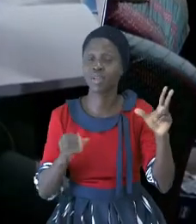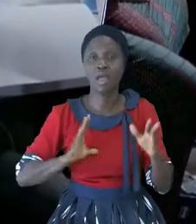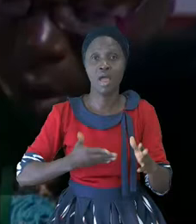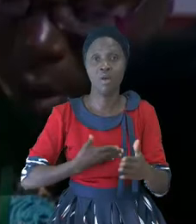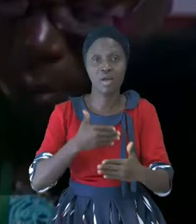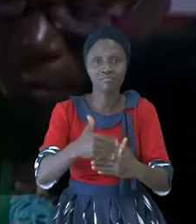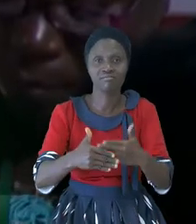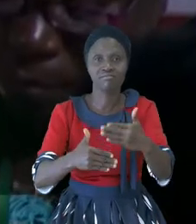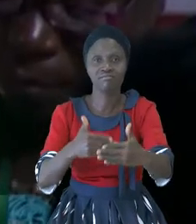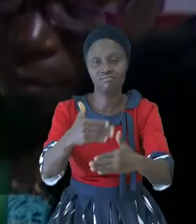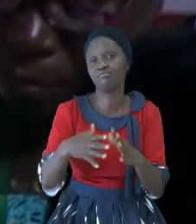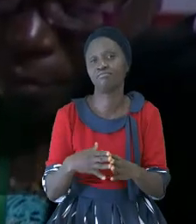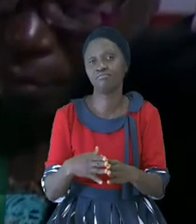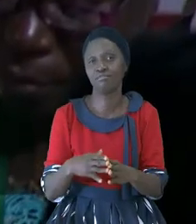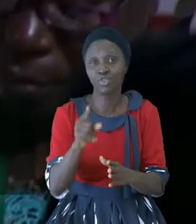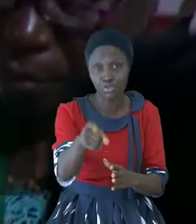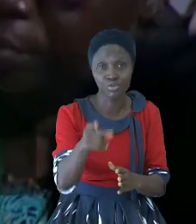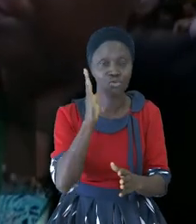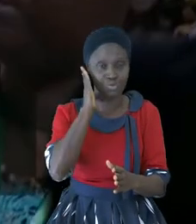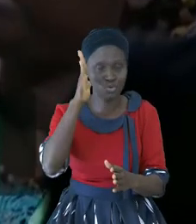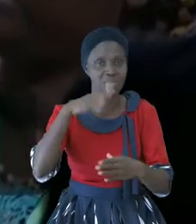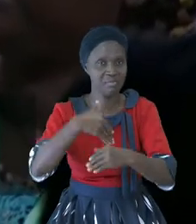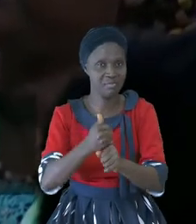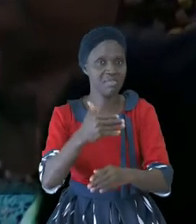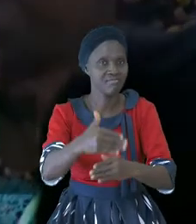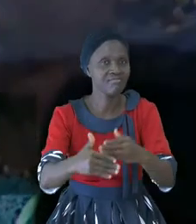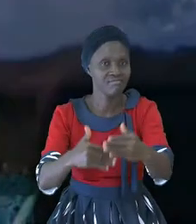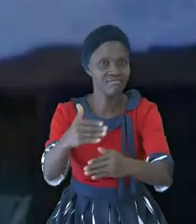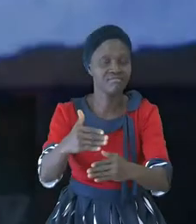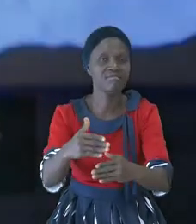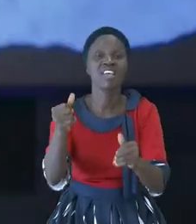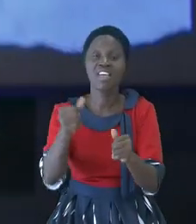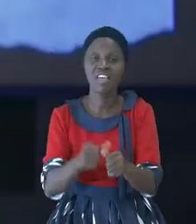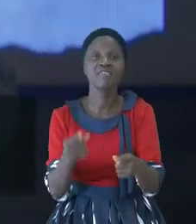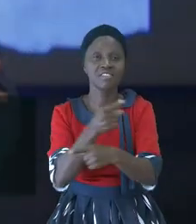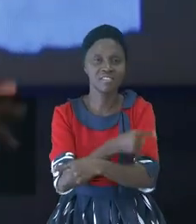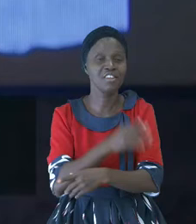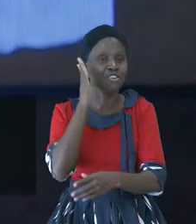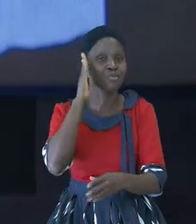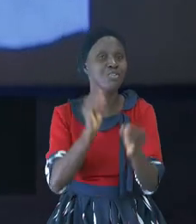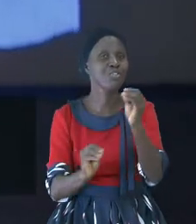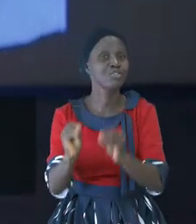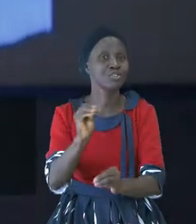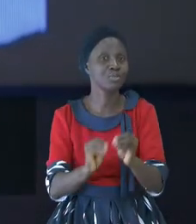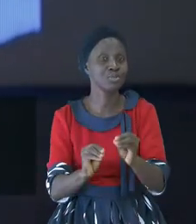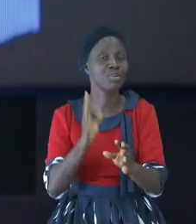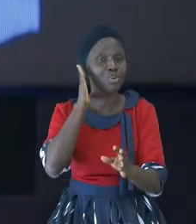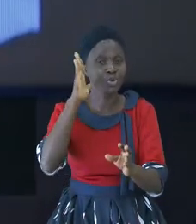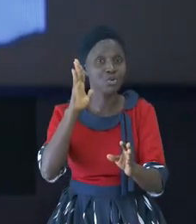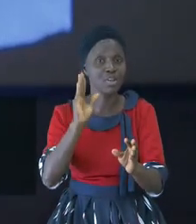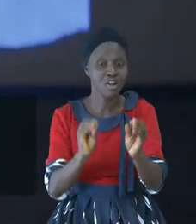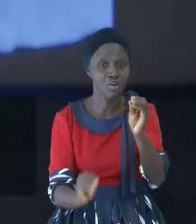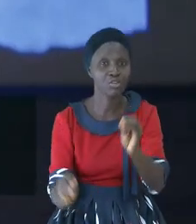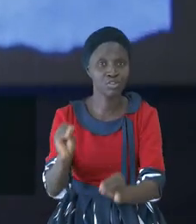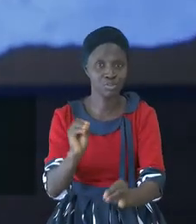progress. Every day will contribute to progress in your life and in your ministry and in your profession.